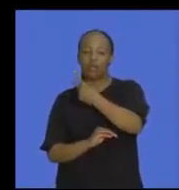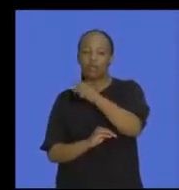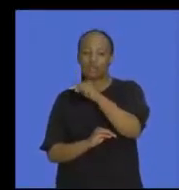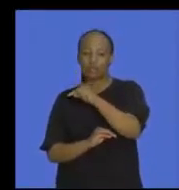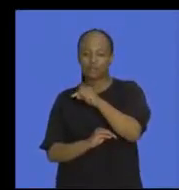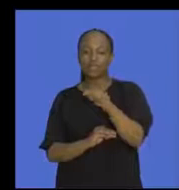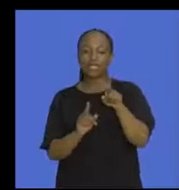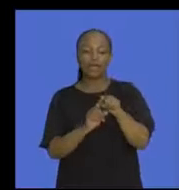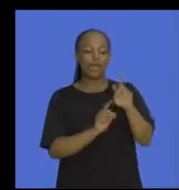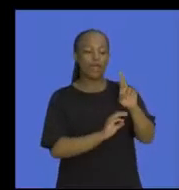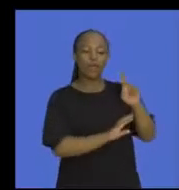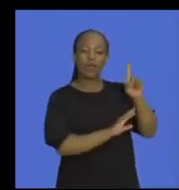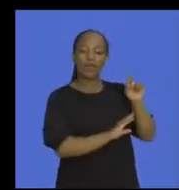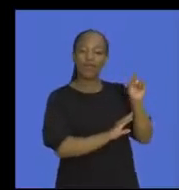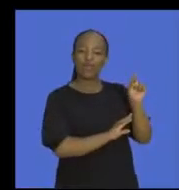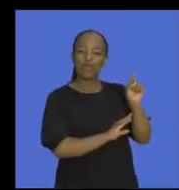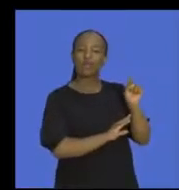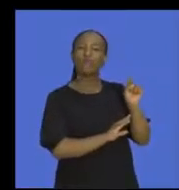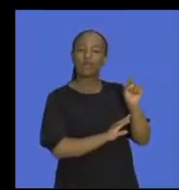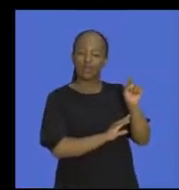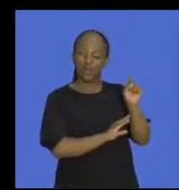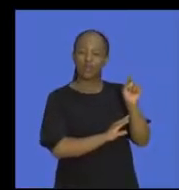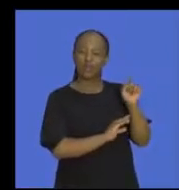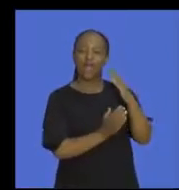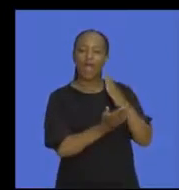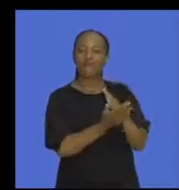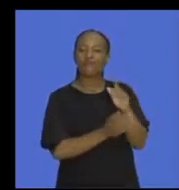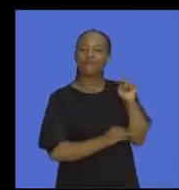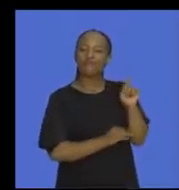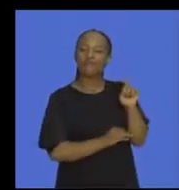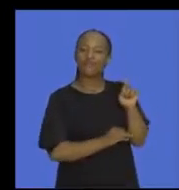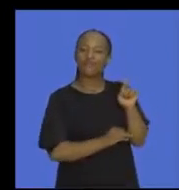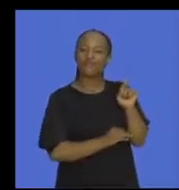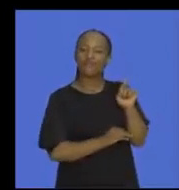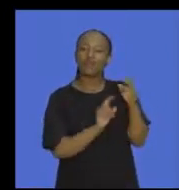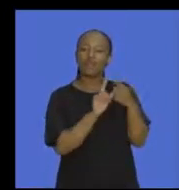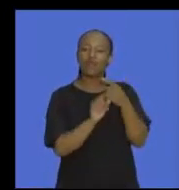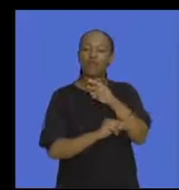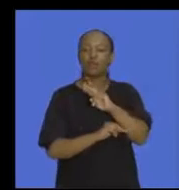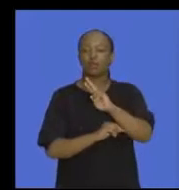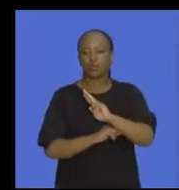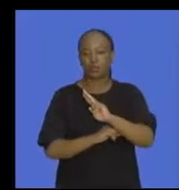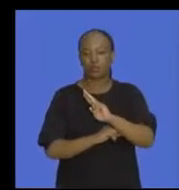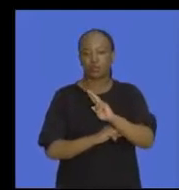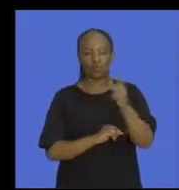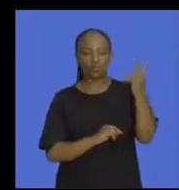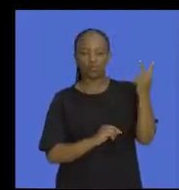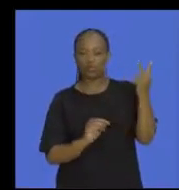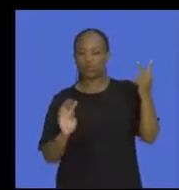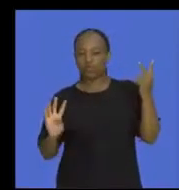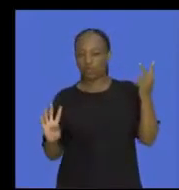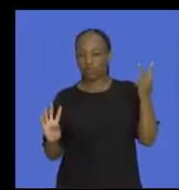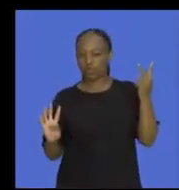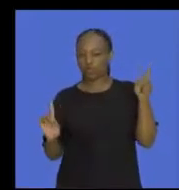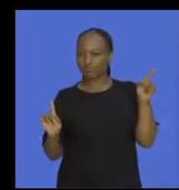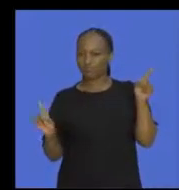or R1 is actually equals to a half of what? Of R2. We are simply saying